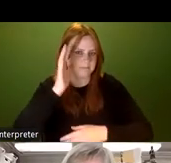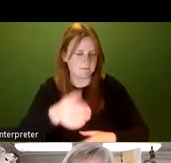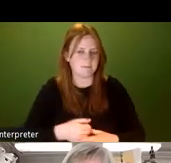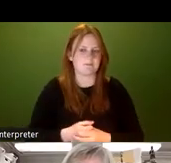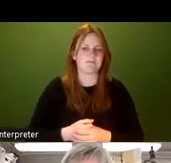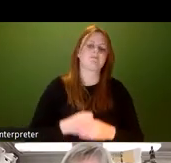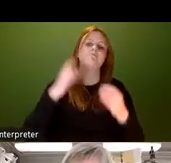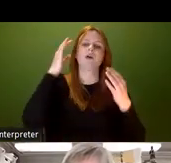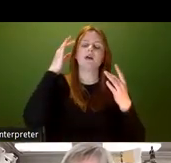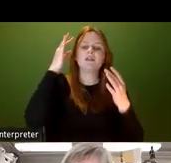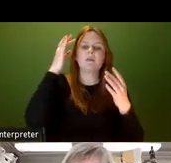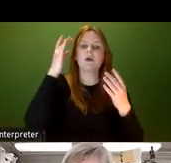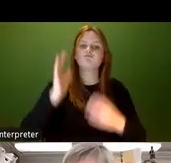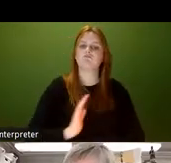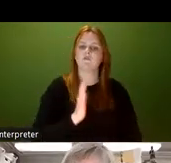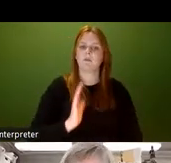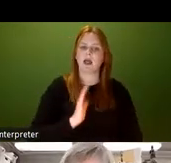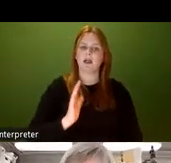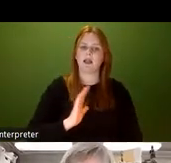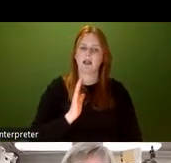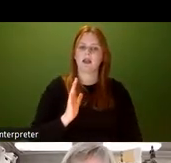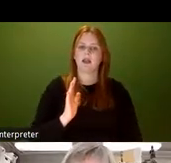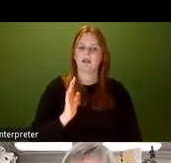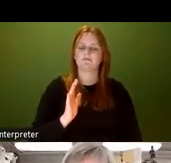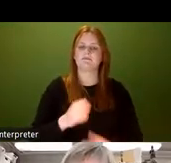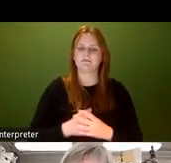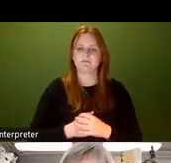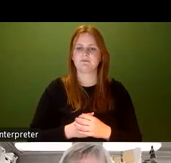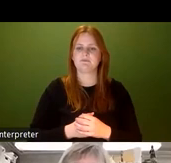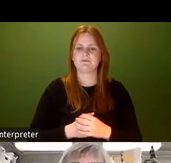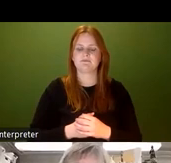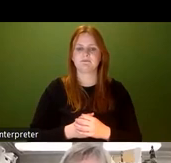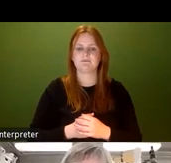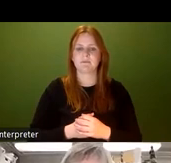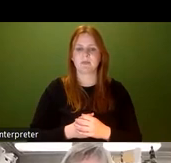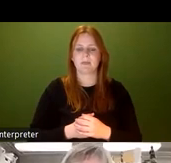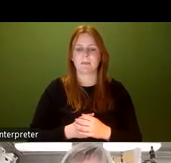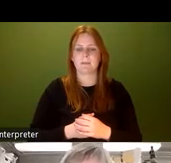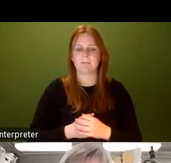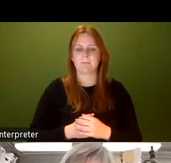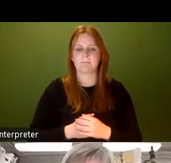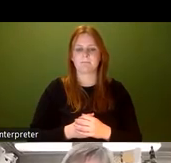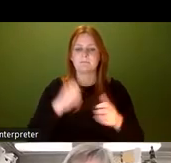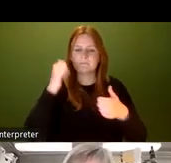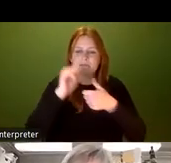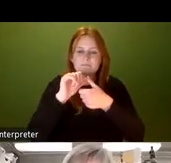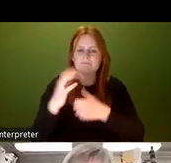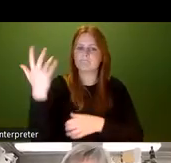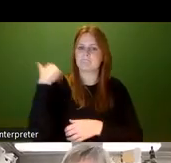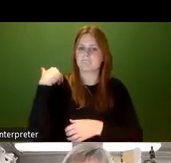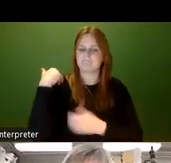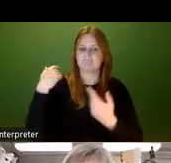formality. I just remember in the past, when guests were coming, my mother